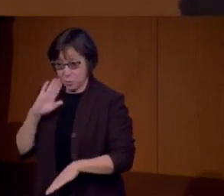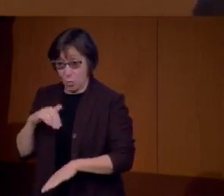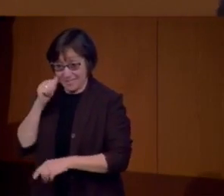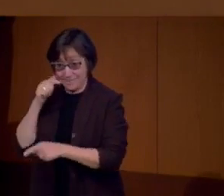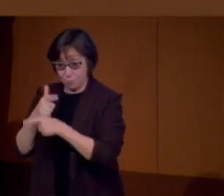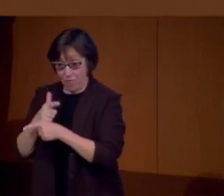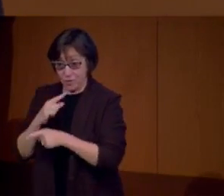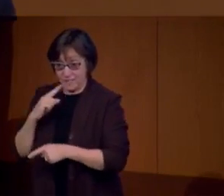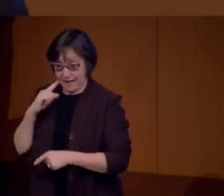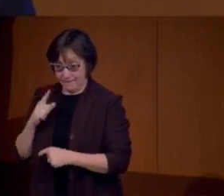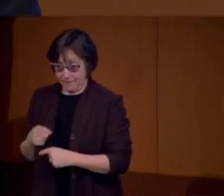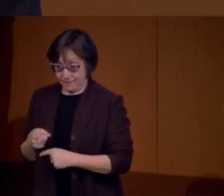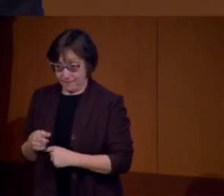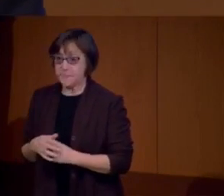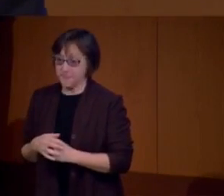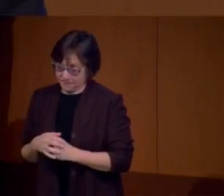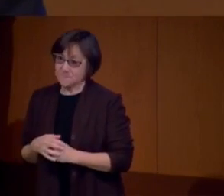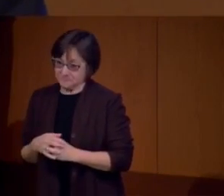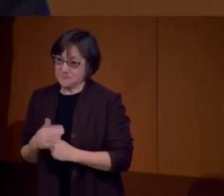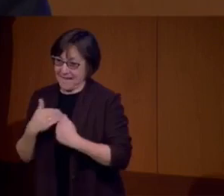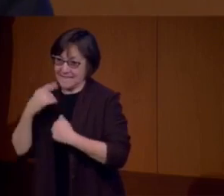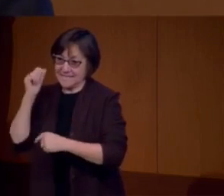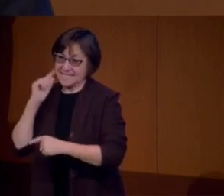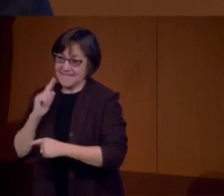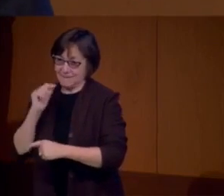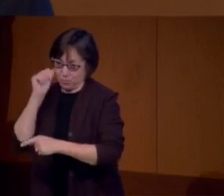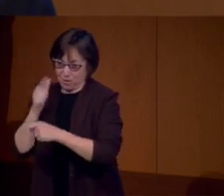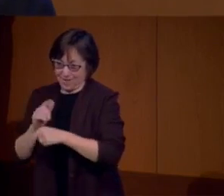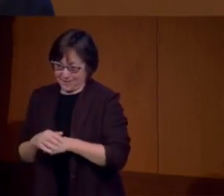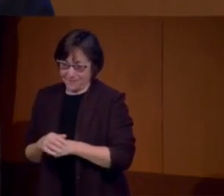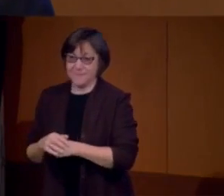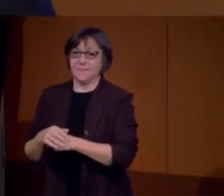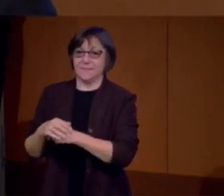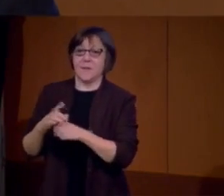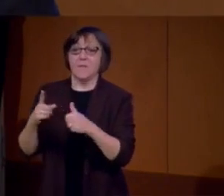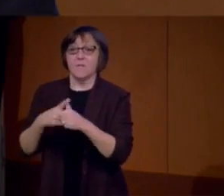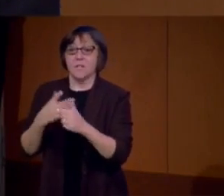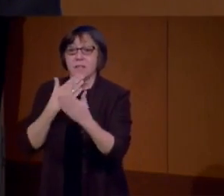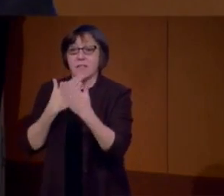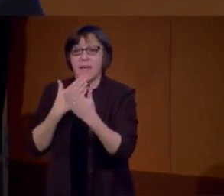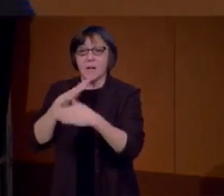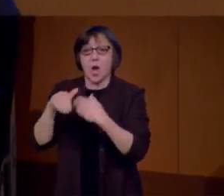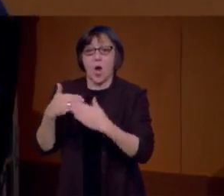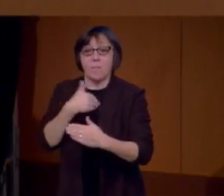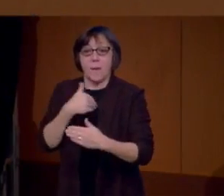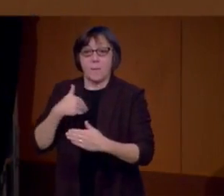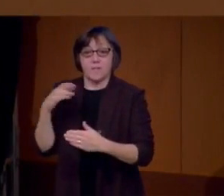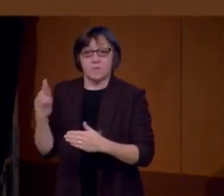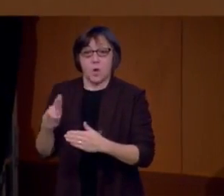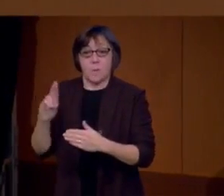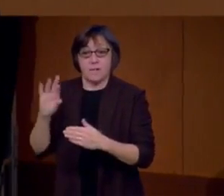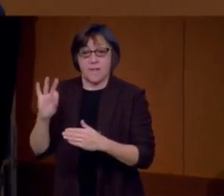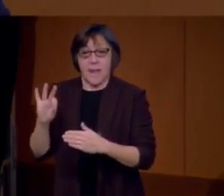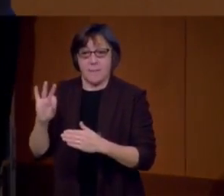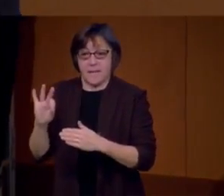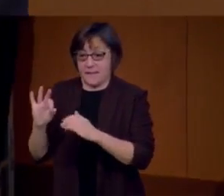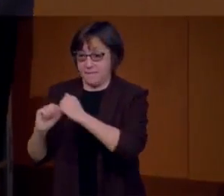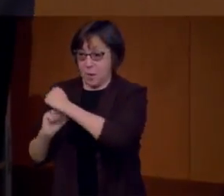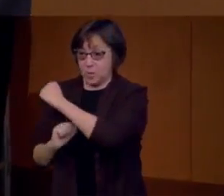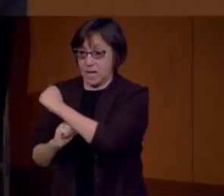the Ruderman Family Foundation, all the members of the family, for this great